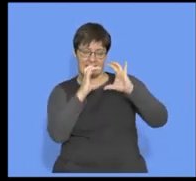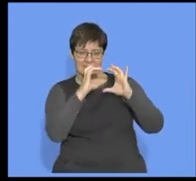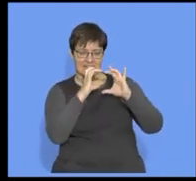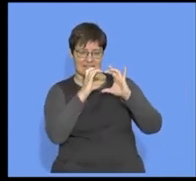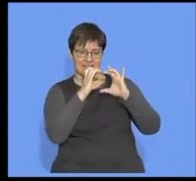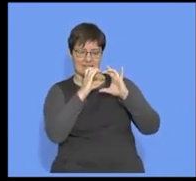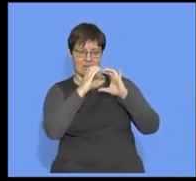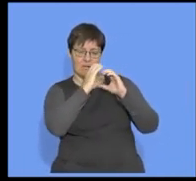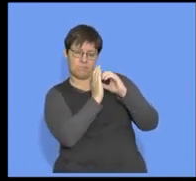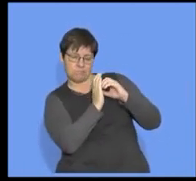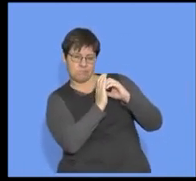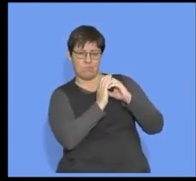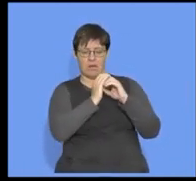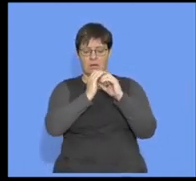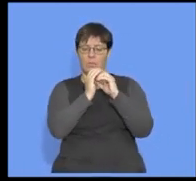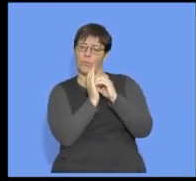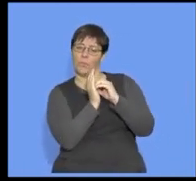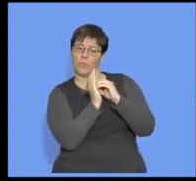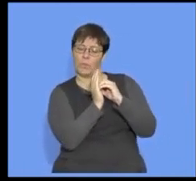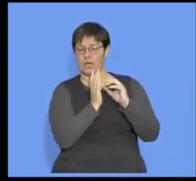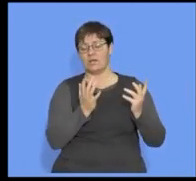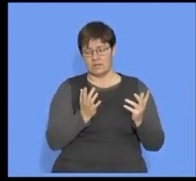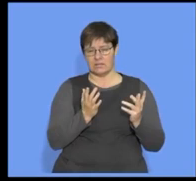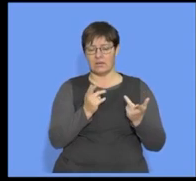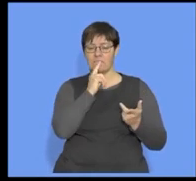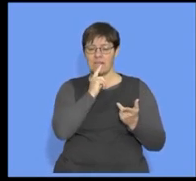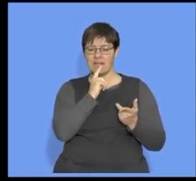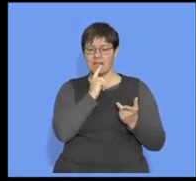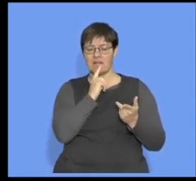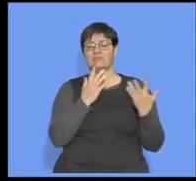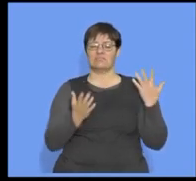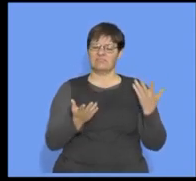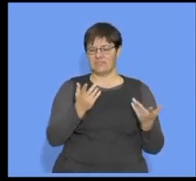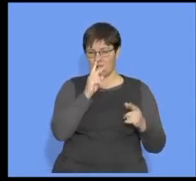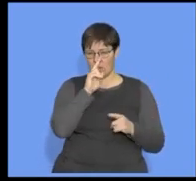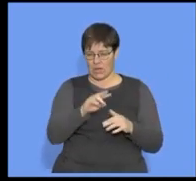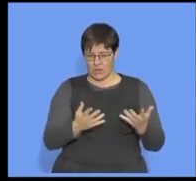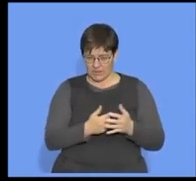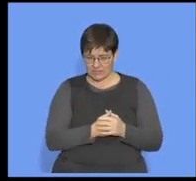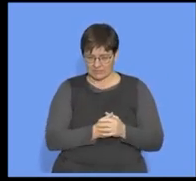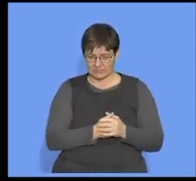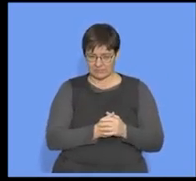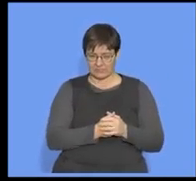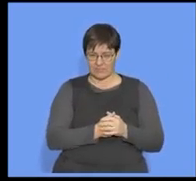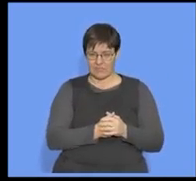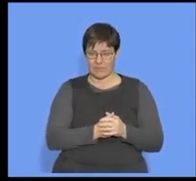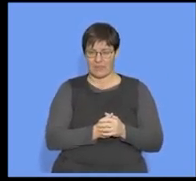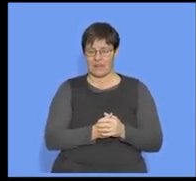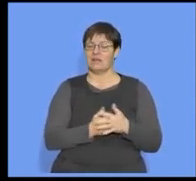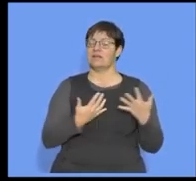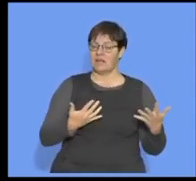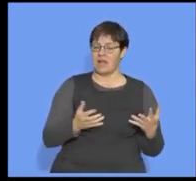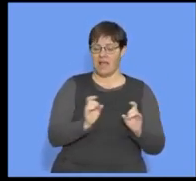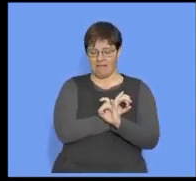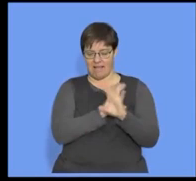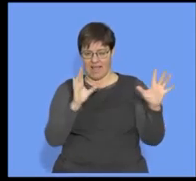lens, what happens to the shape of the lens, and to whether it becomes convex or more convex or less